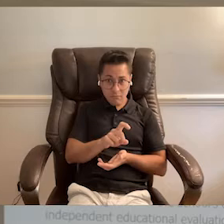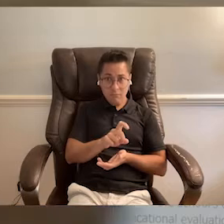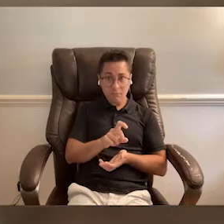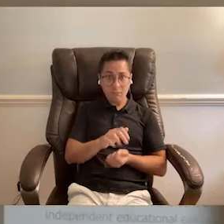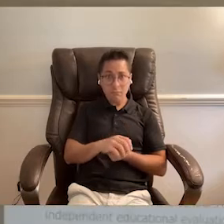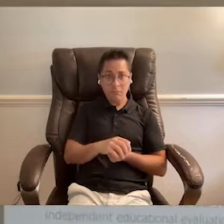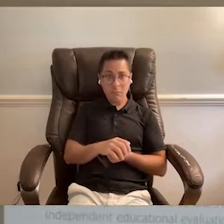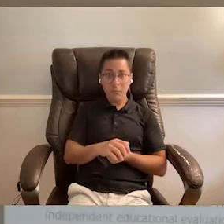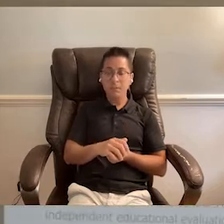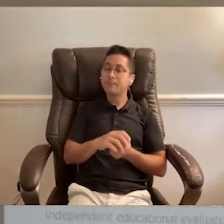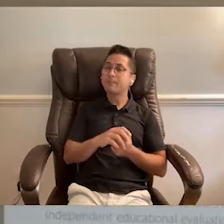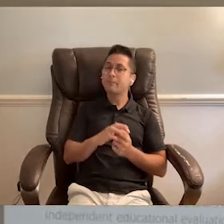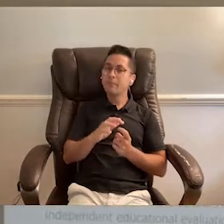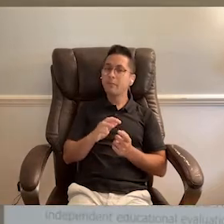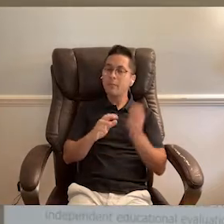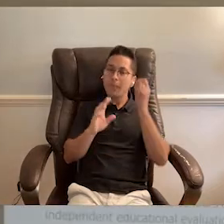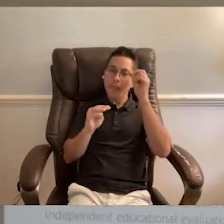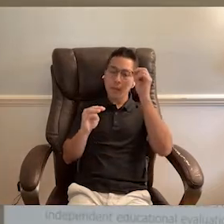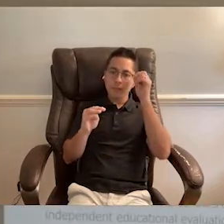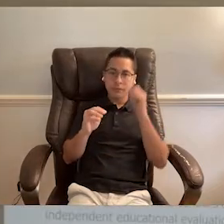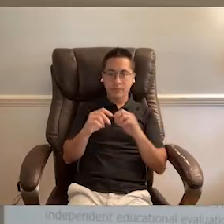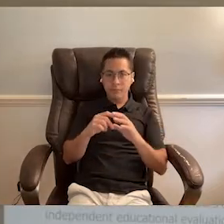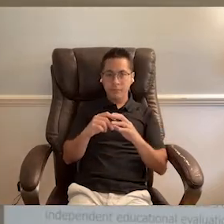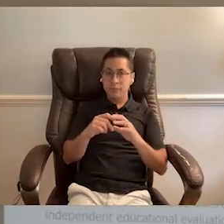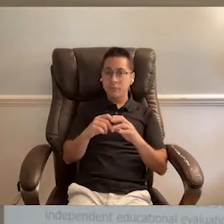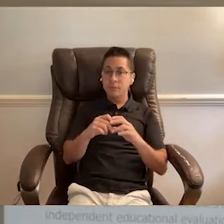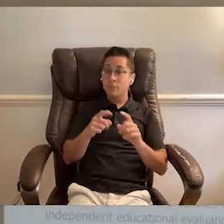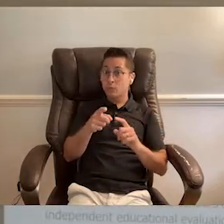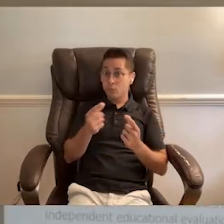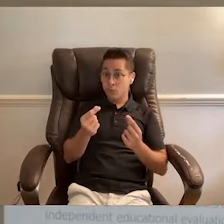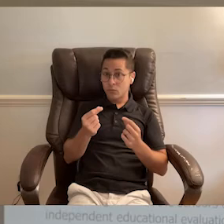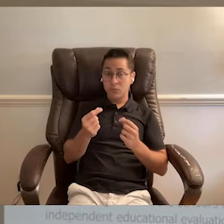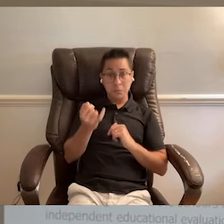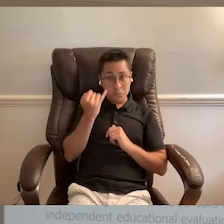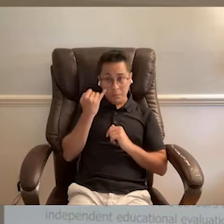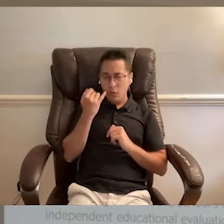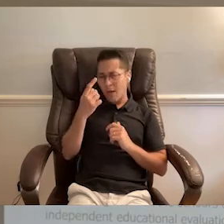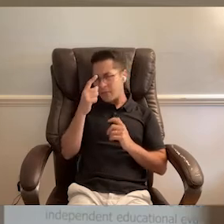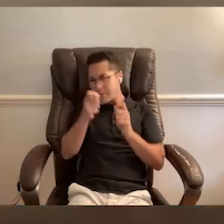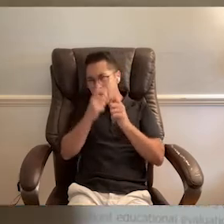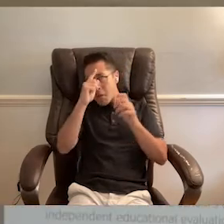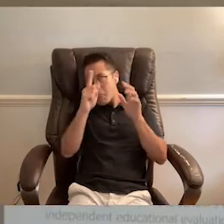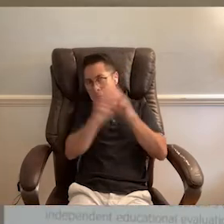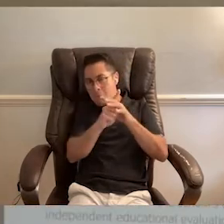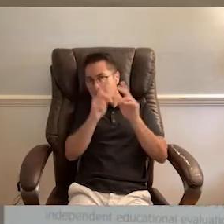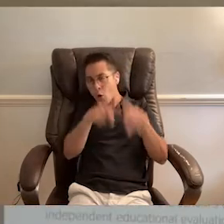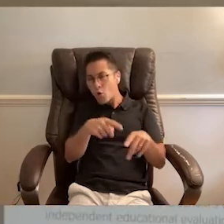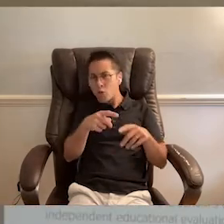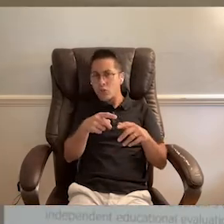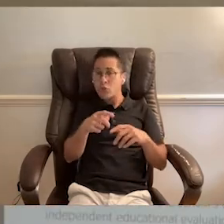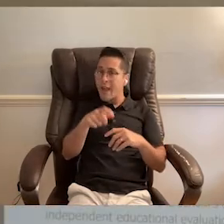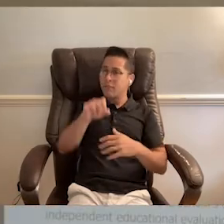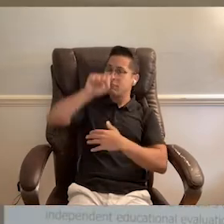them? So you have to, if you have a person you want to do the evaluation, you have to give that to the school district.